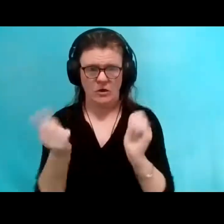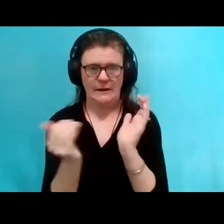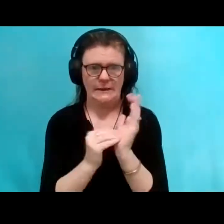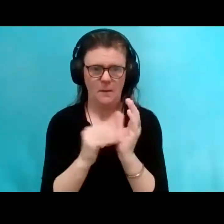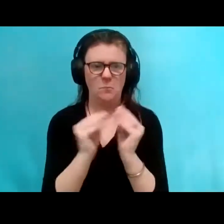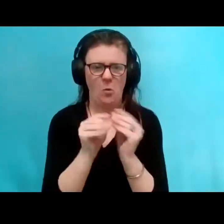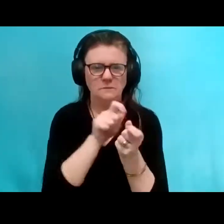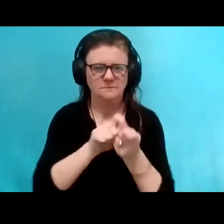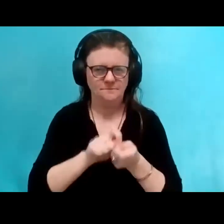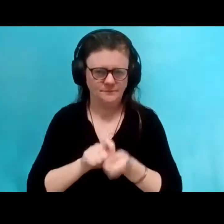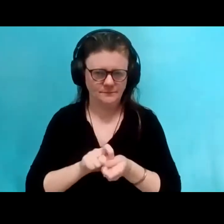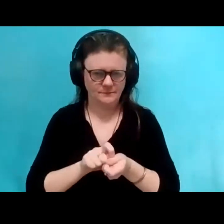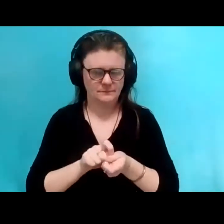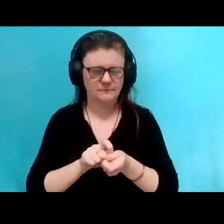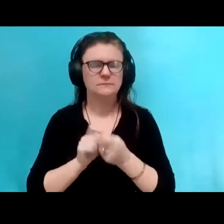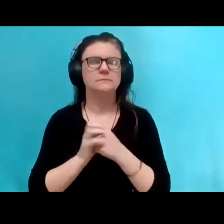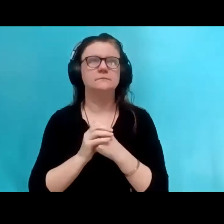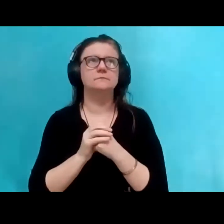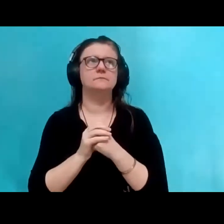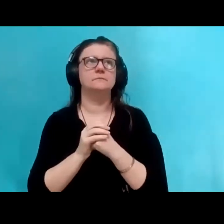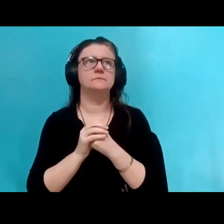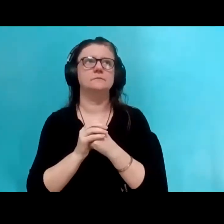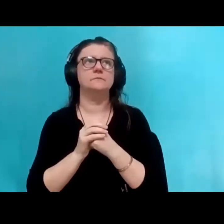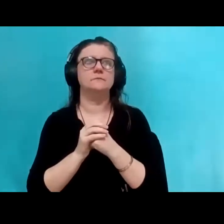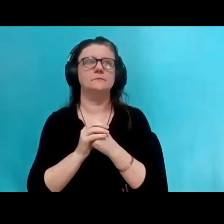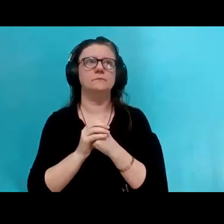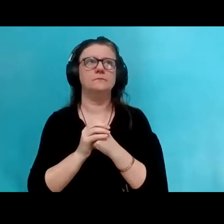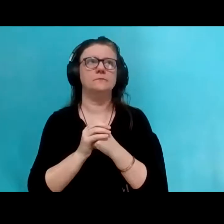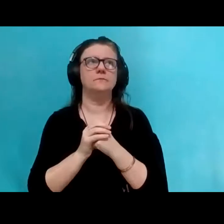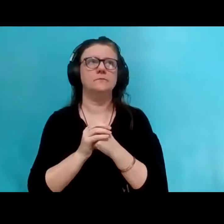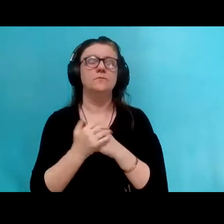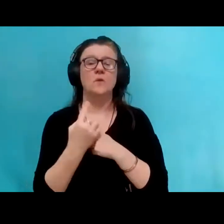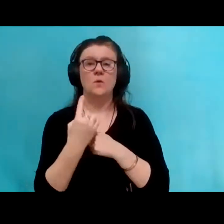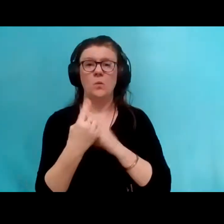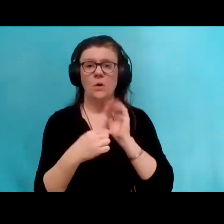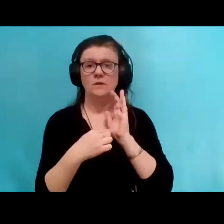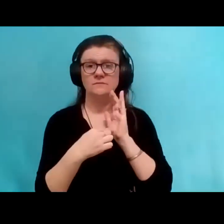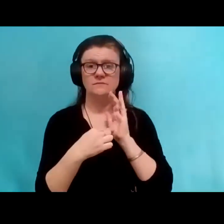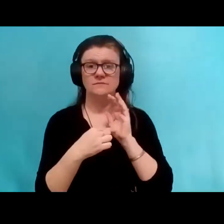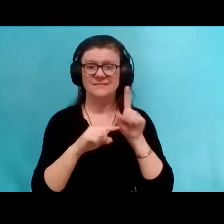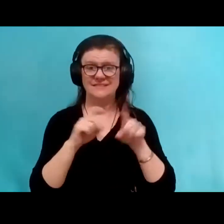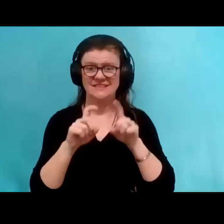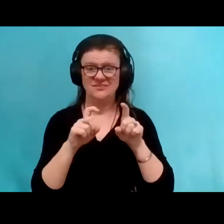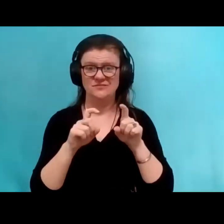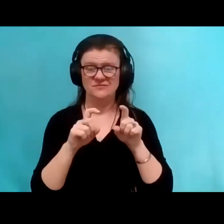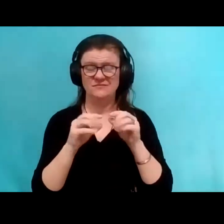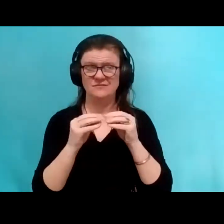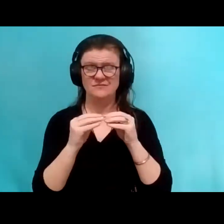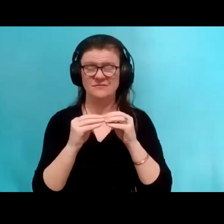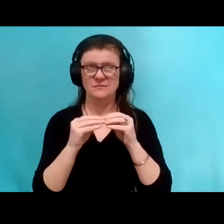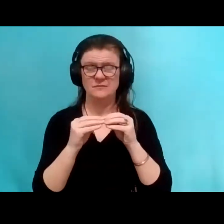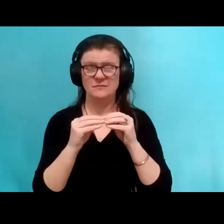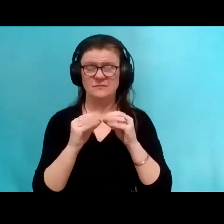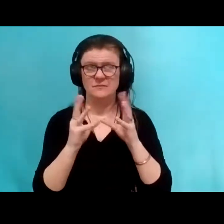think one of the issues that we try to solve as part of at least this toolkit is really looking at,